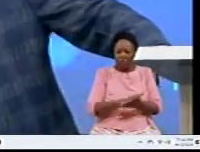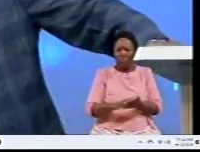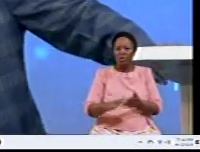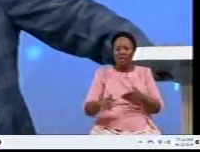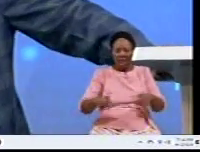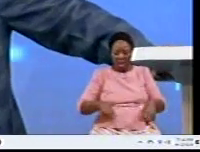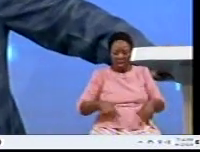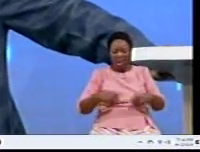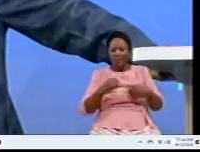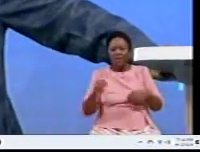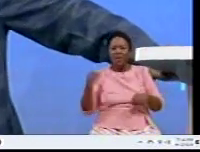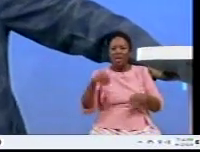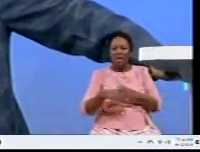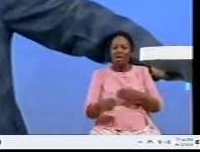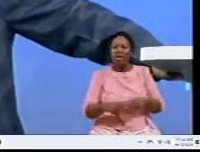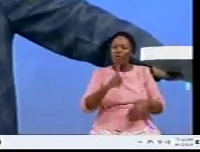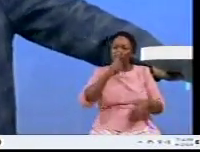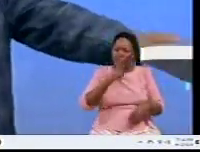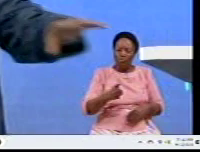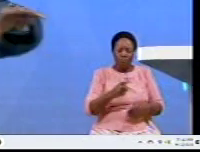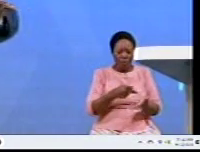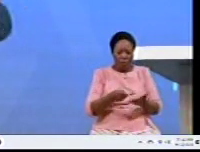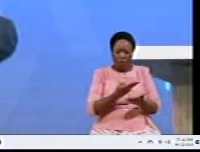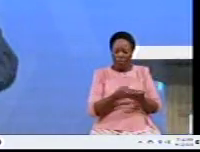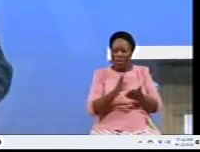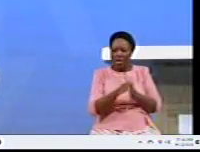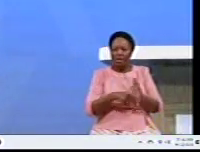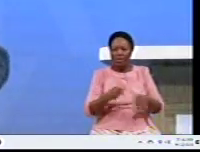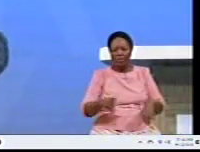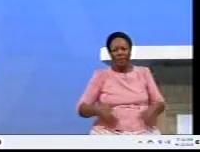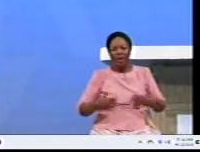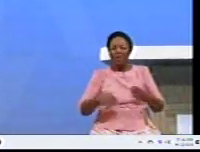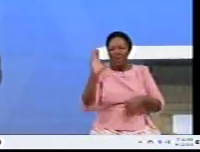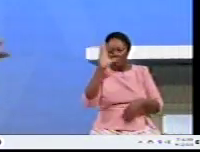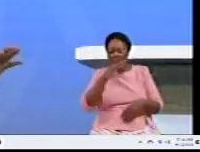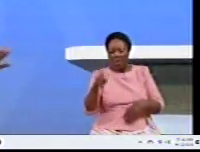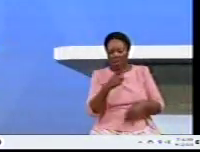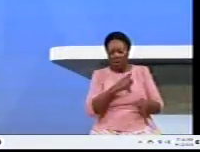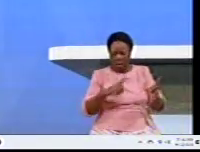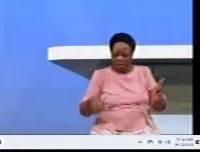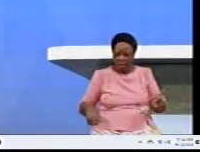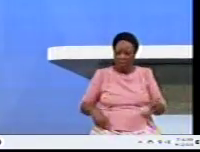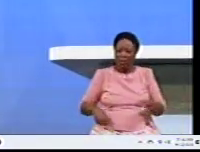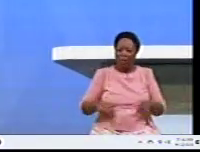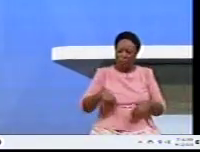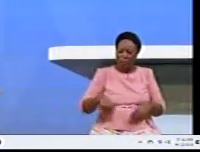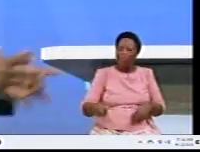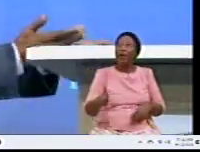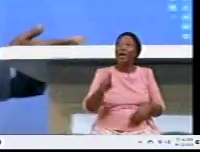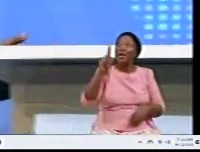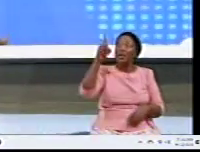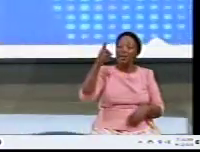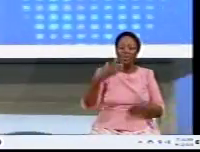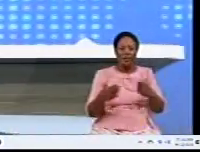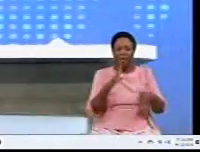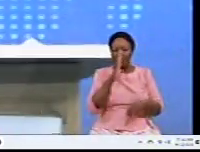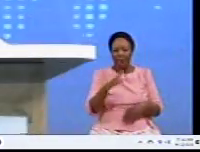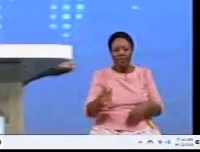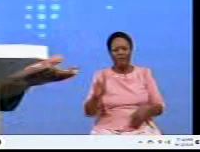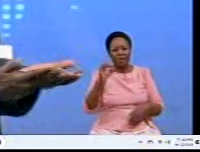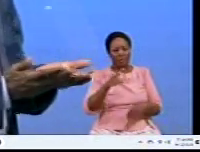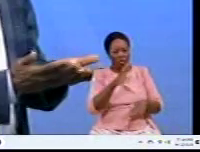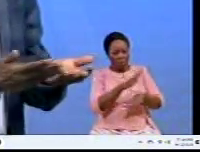in practical holiness of life? Seek ye the Lord while he may be found. Call ye